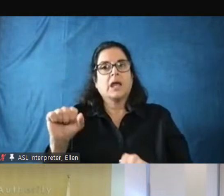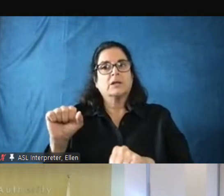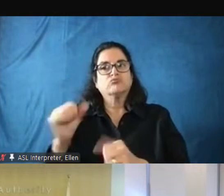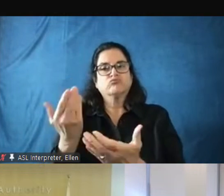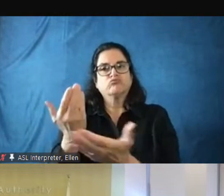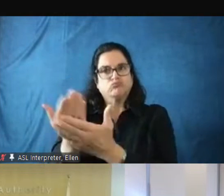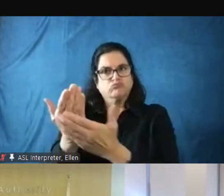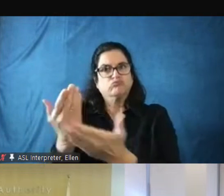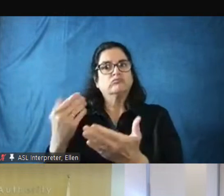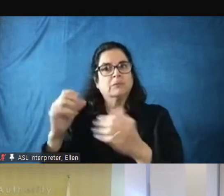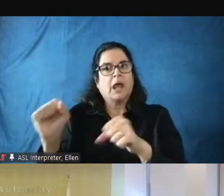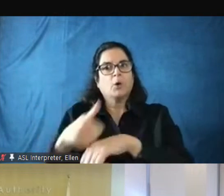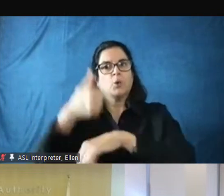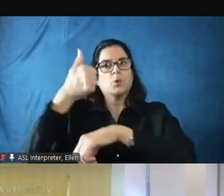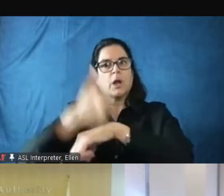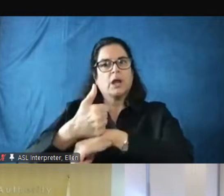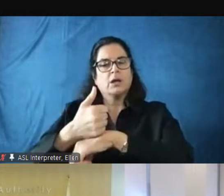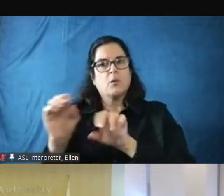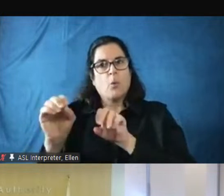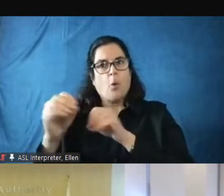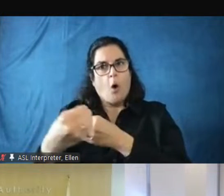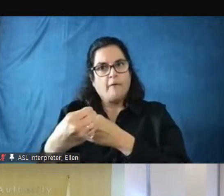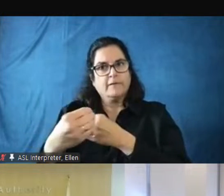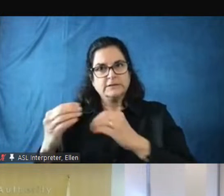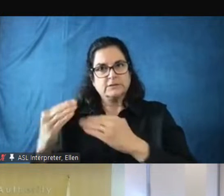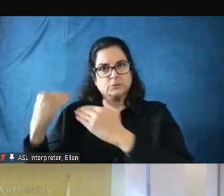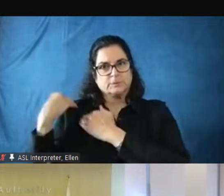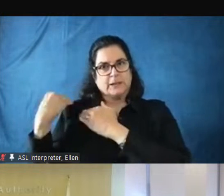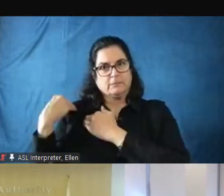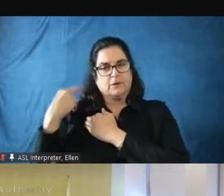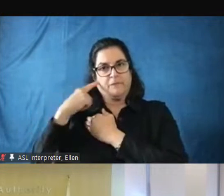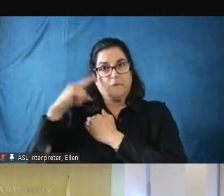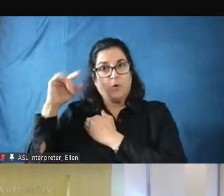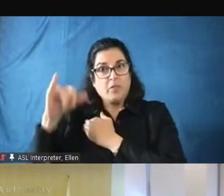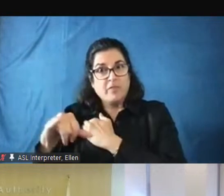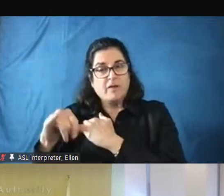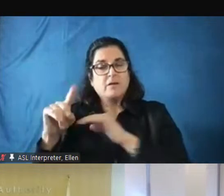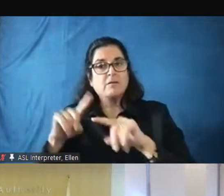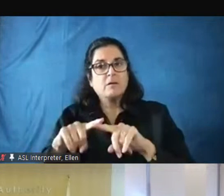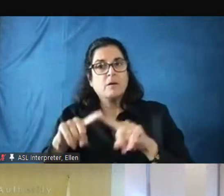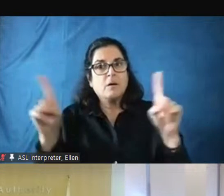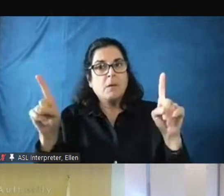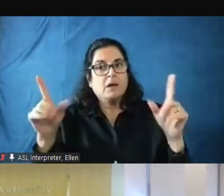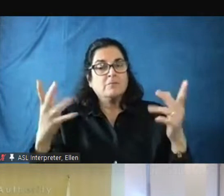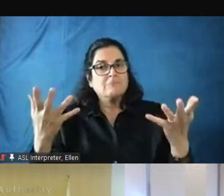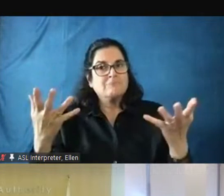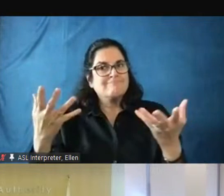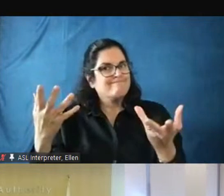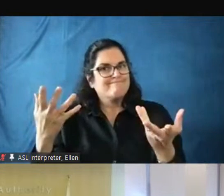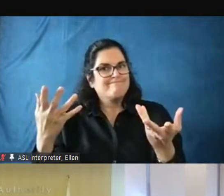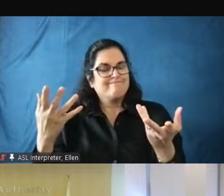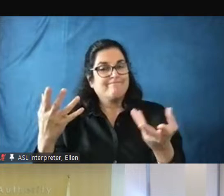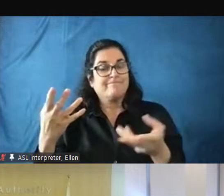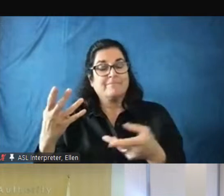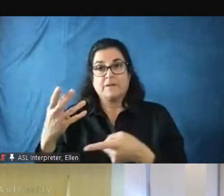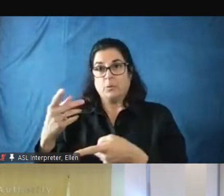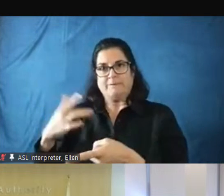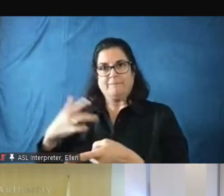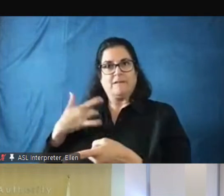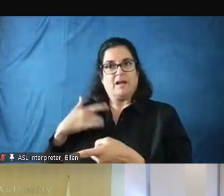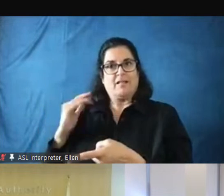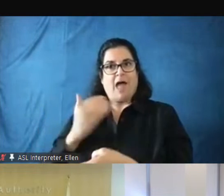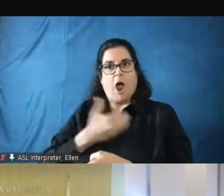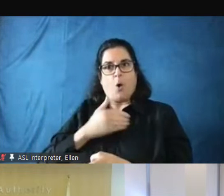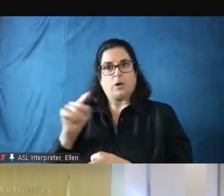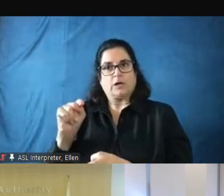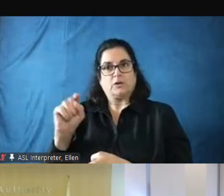would be focused on that particular activity, while obviously taking advantage of where we think there are TOD